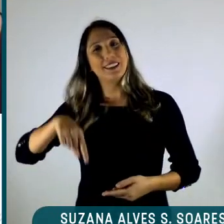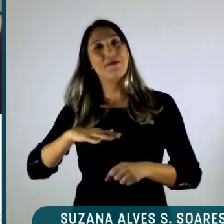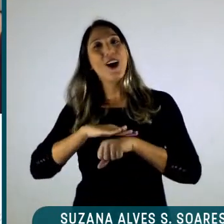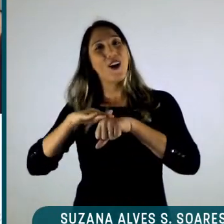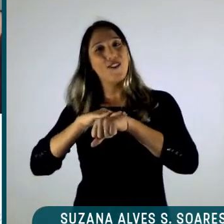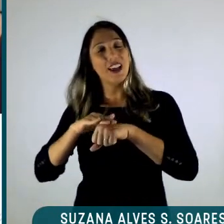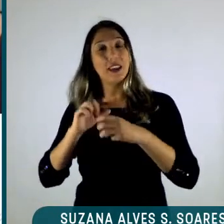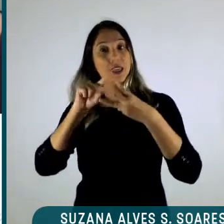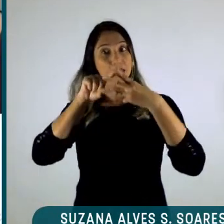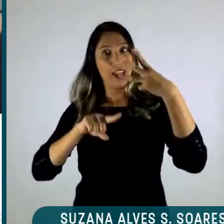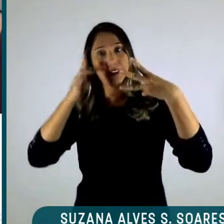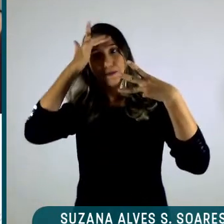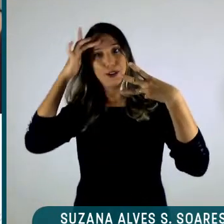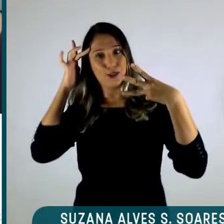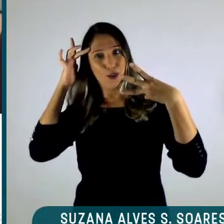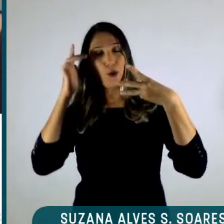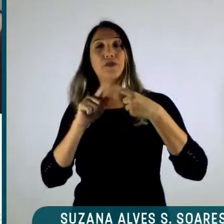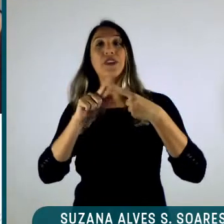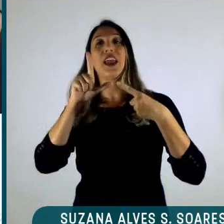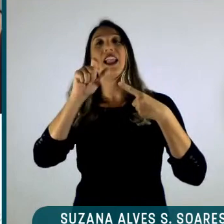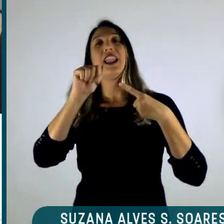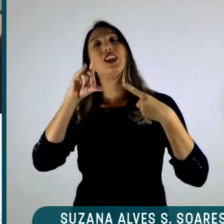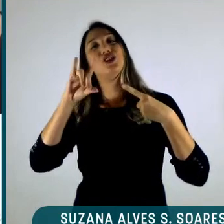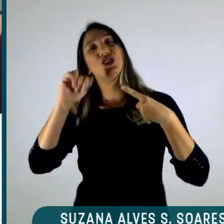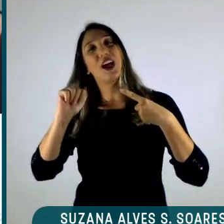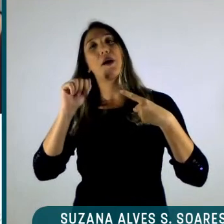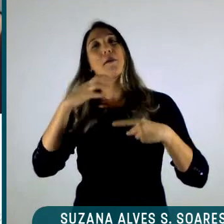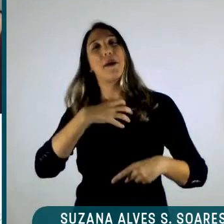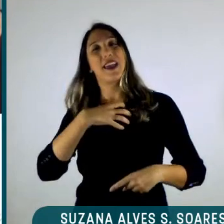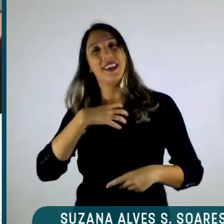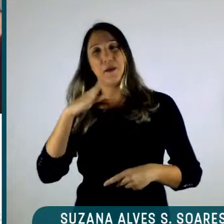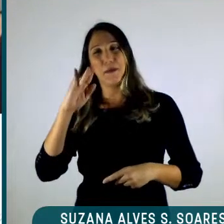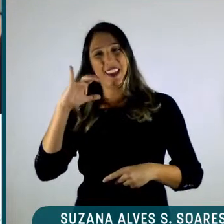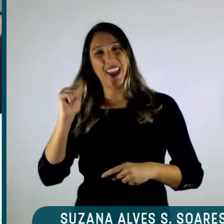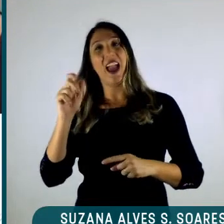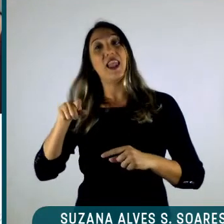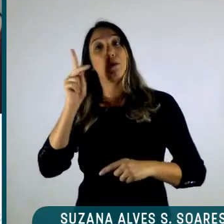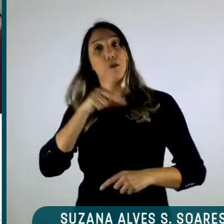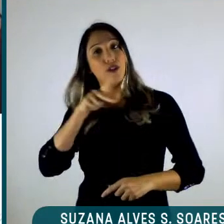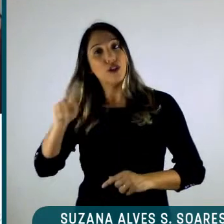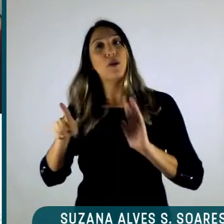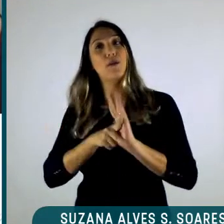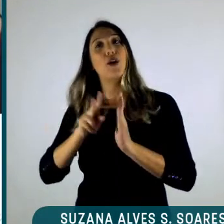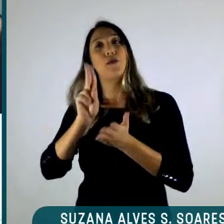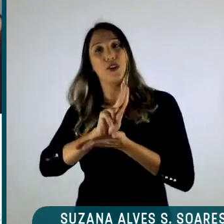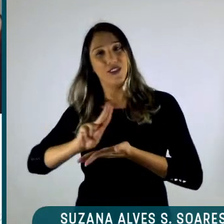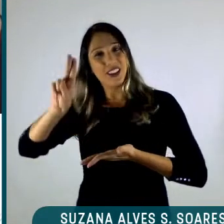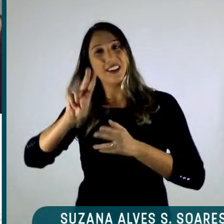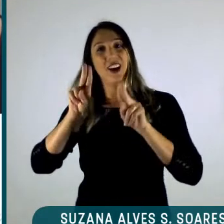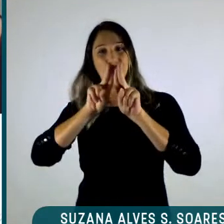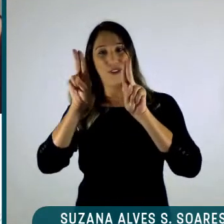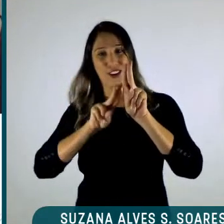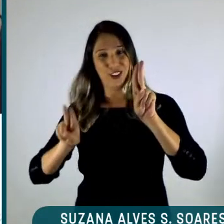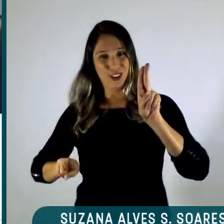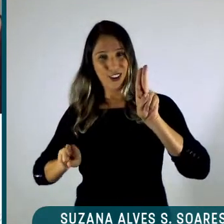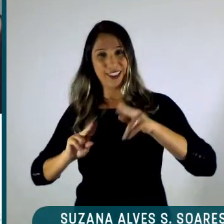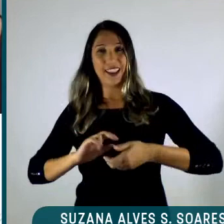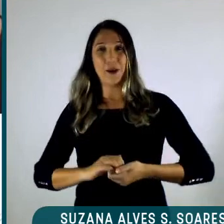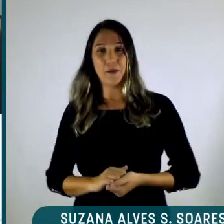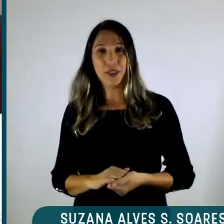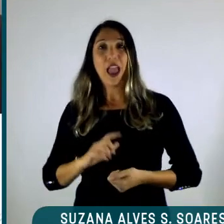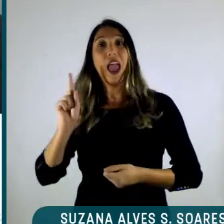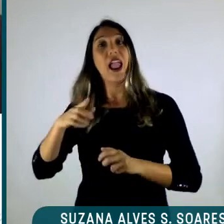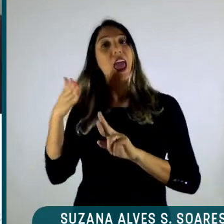It's a pleasure to have here with us Ligia Bahia, researcher and professor of the School of Public